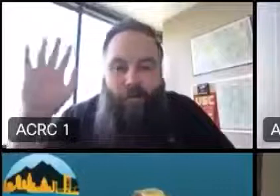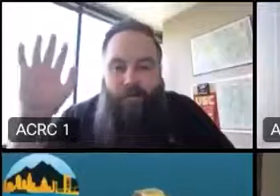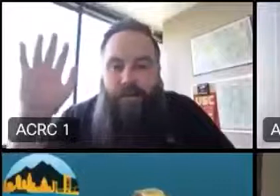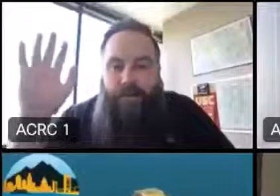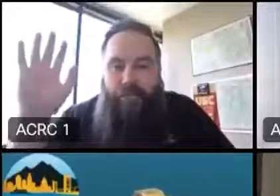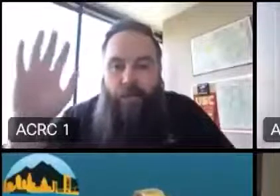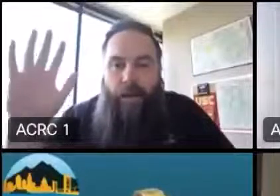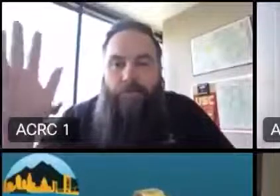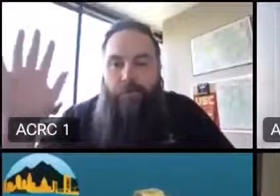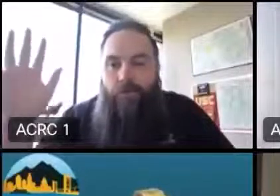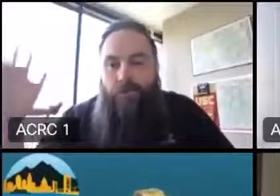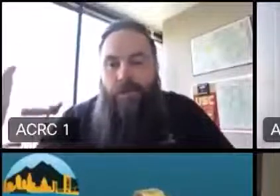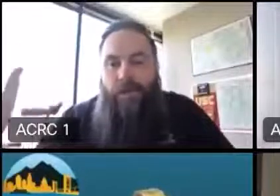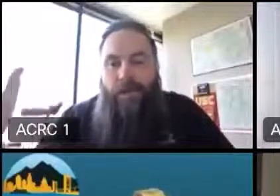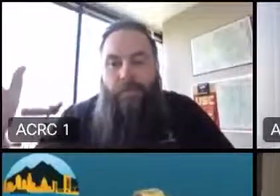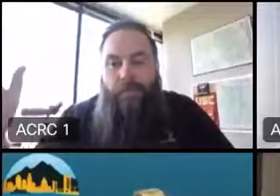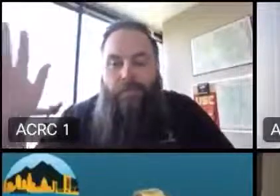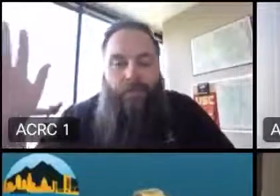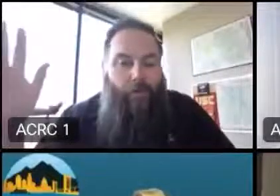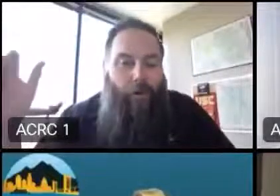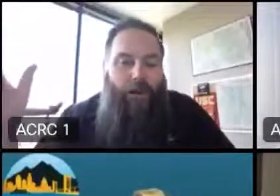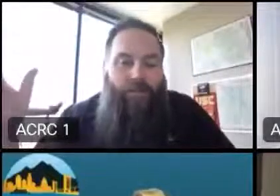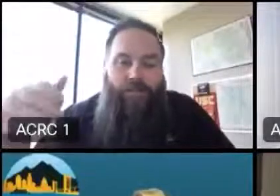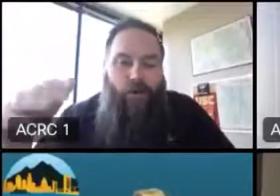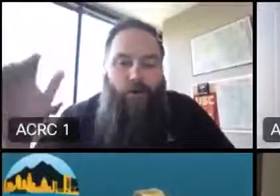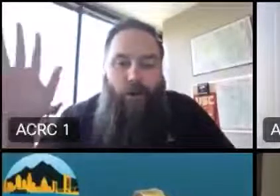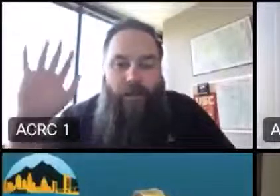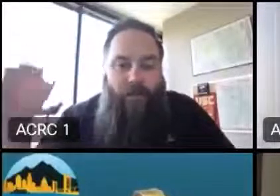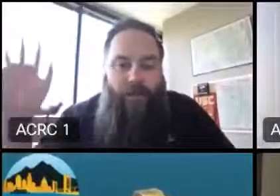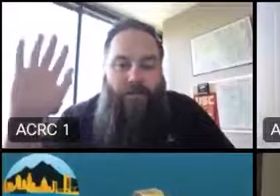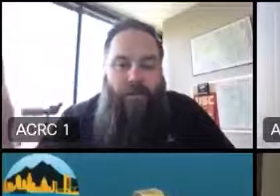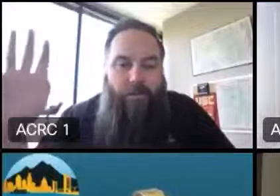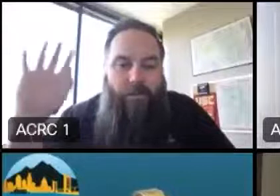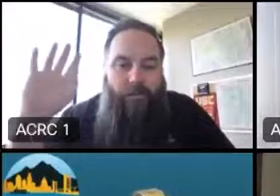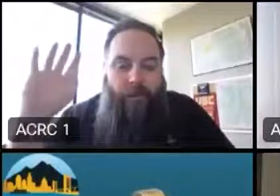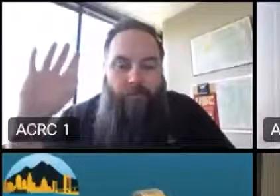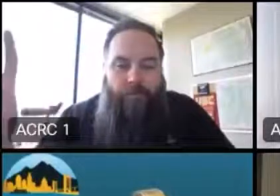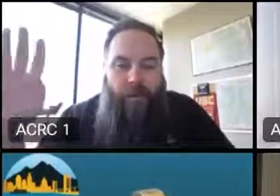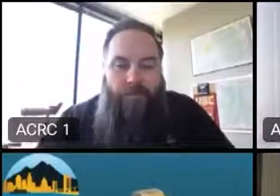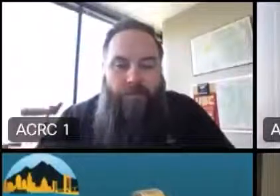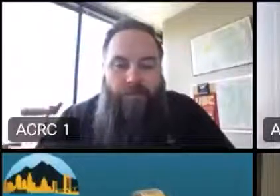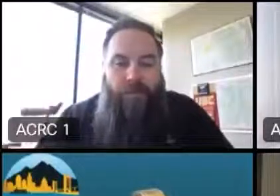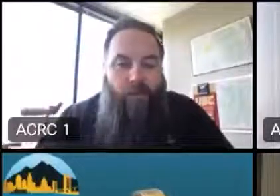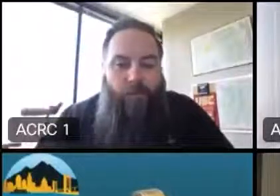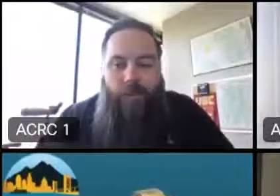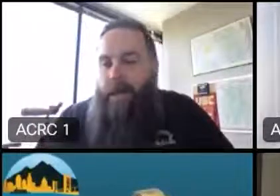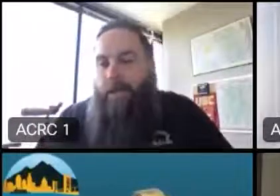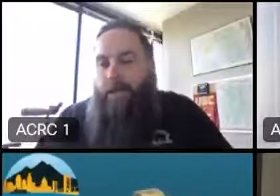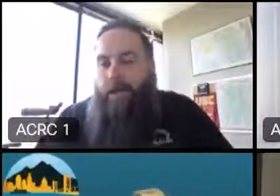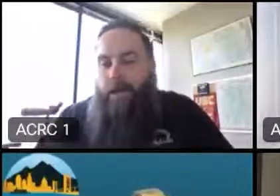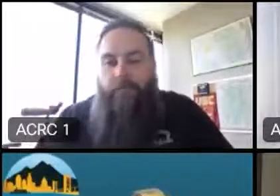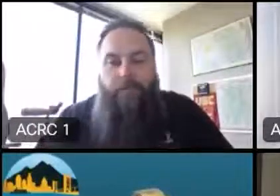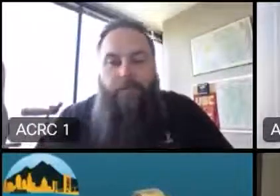nasty letter from DDS about what happens if you don't do it. And for us, just overwhelmingly, you guys have been giving responses. So thank you all for